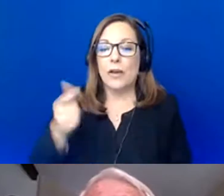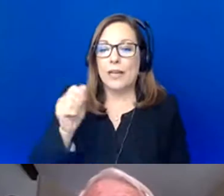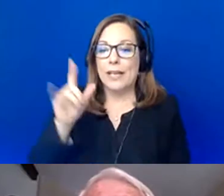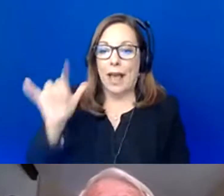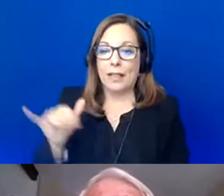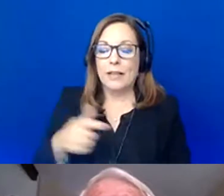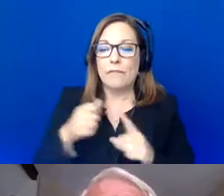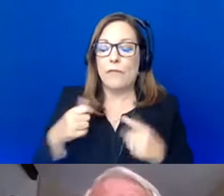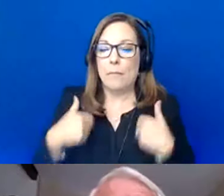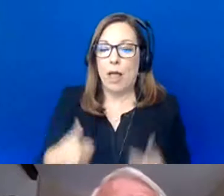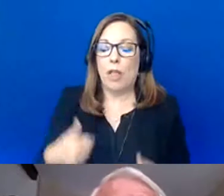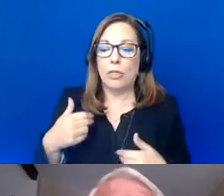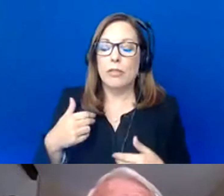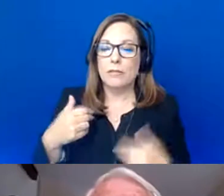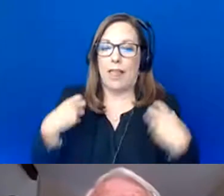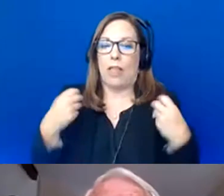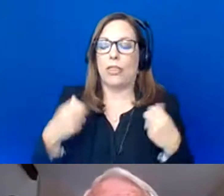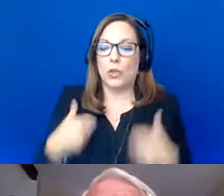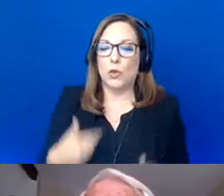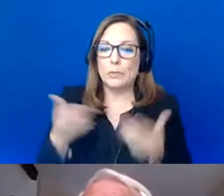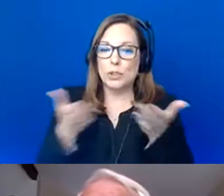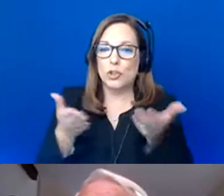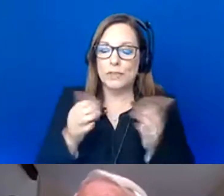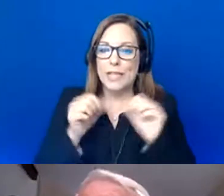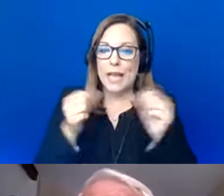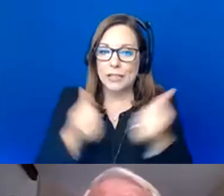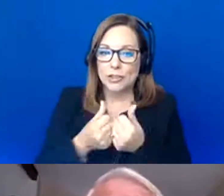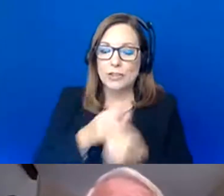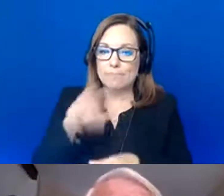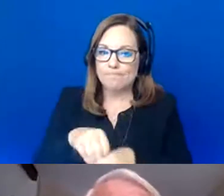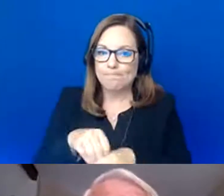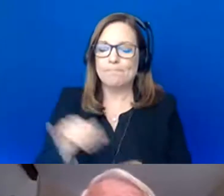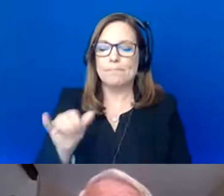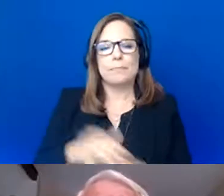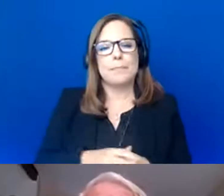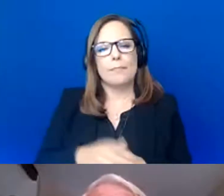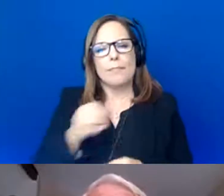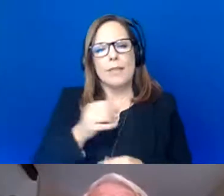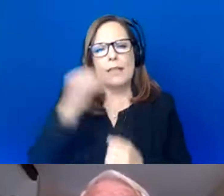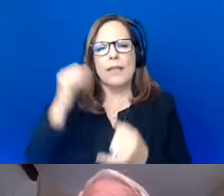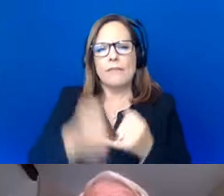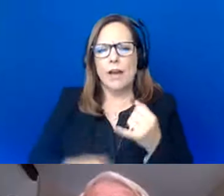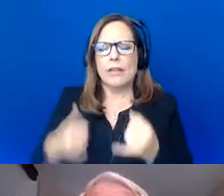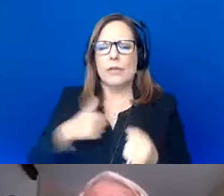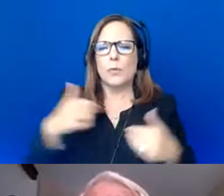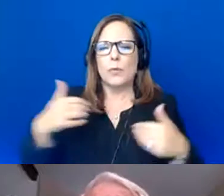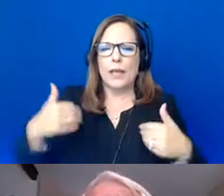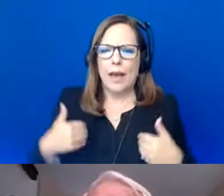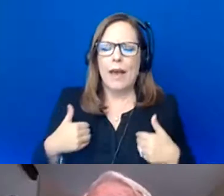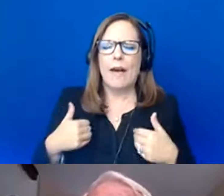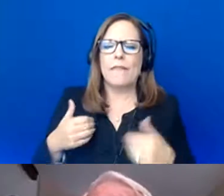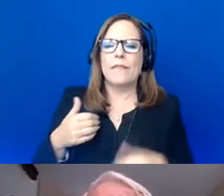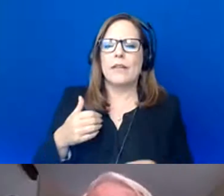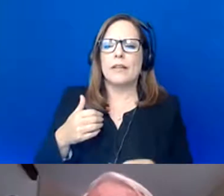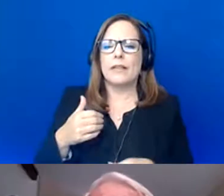Human Services Agency. And finally, we have the extraordinary federal and